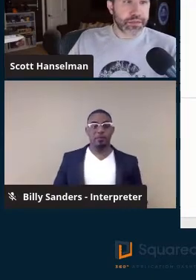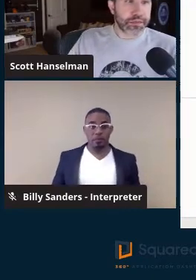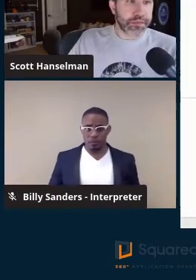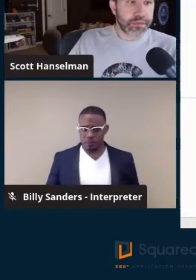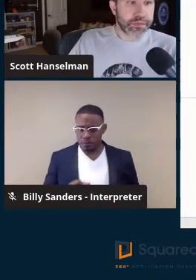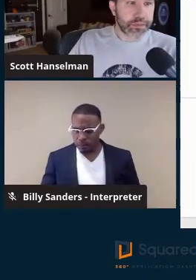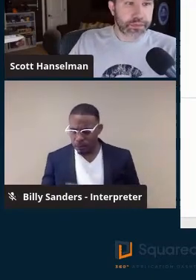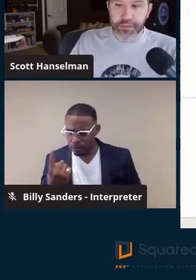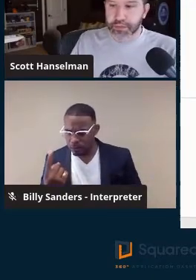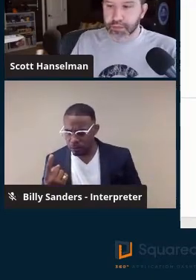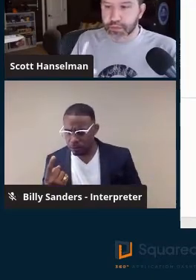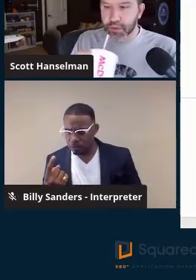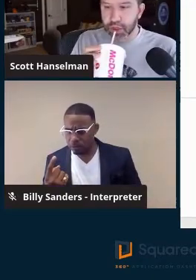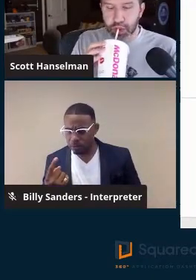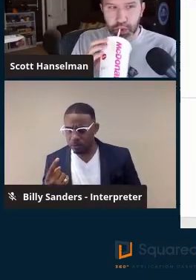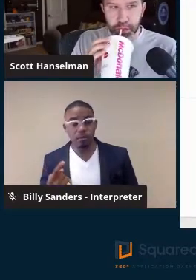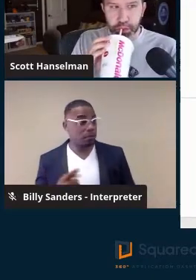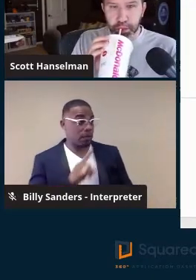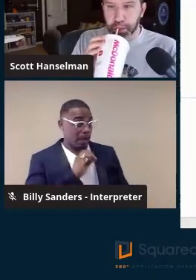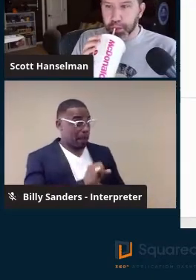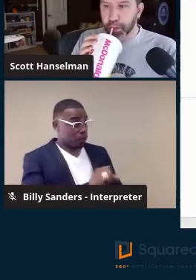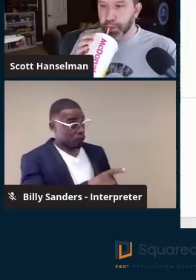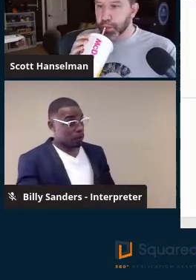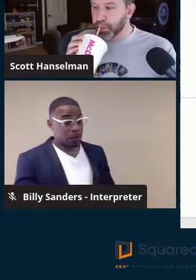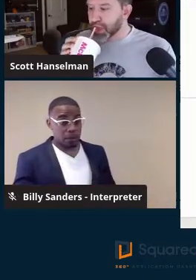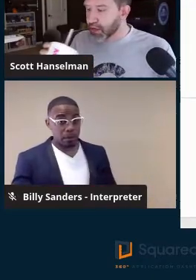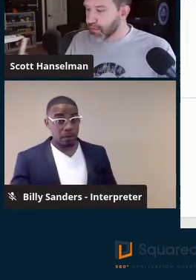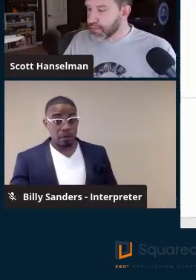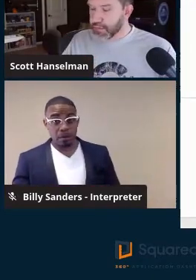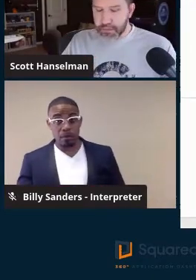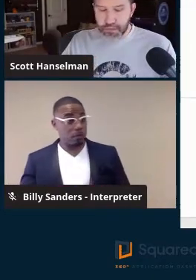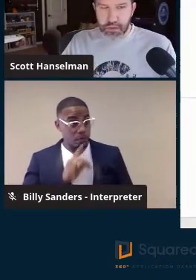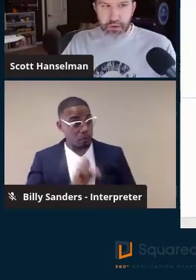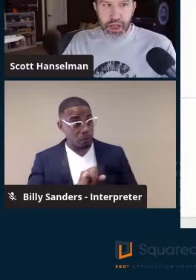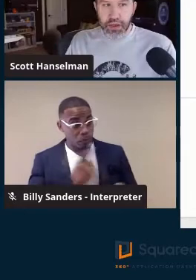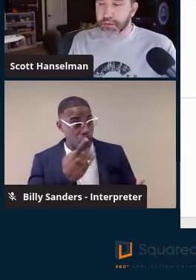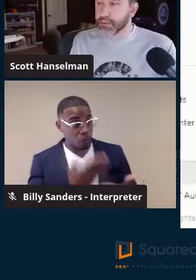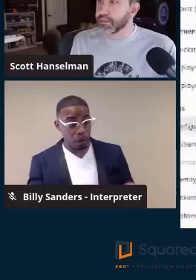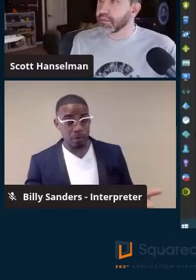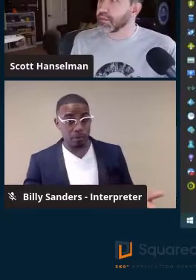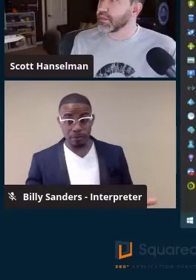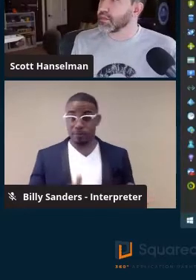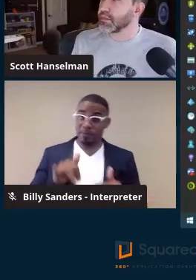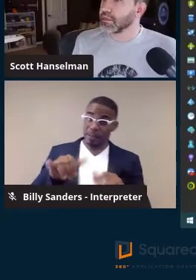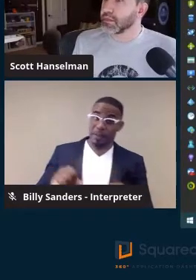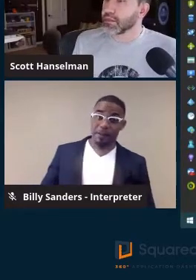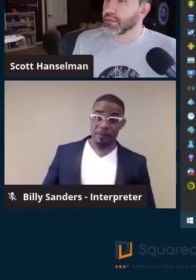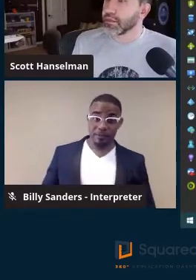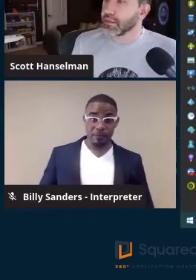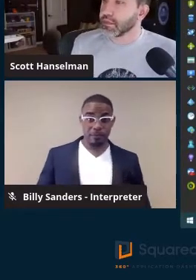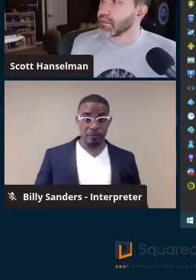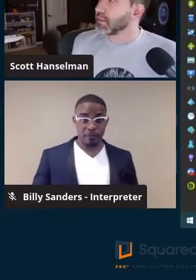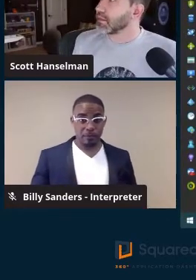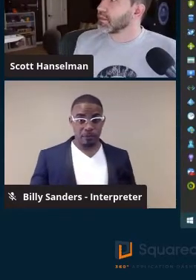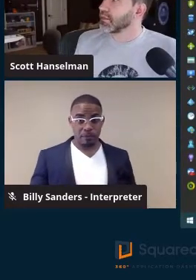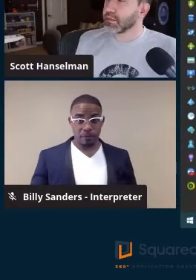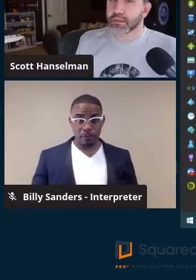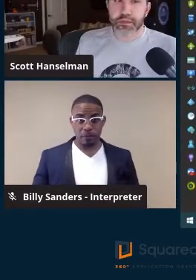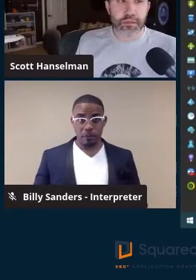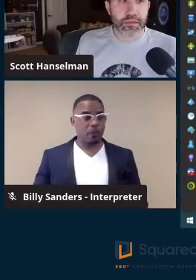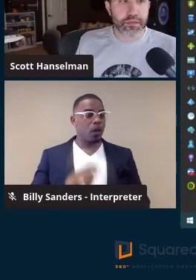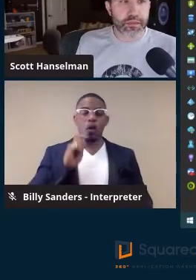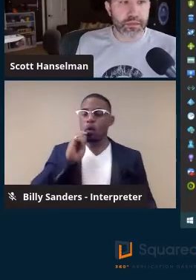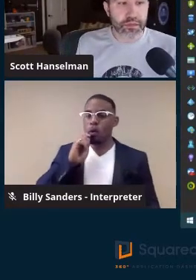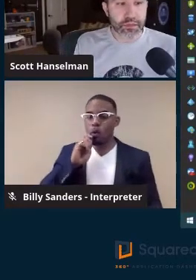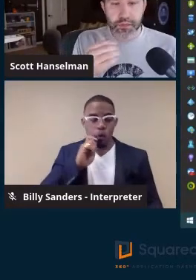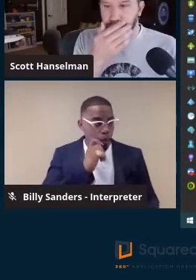sense? Absolutely. That is really good. Yeah. Yeah. Cool. I will collect